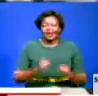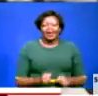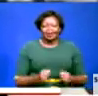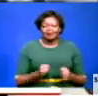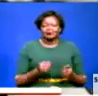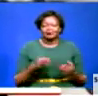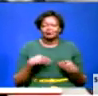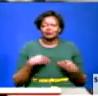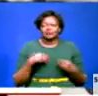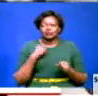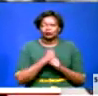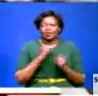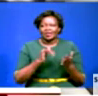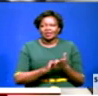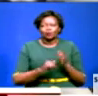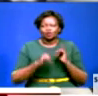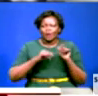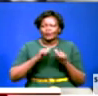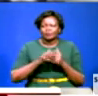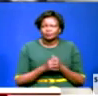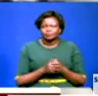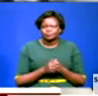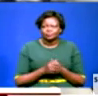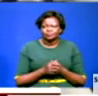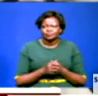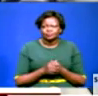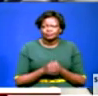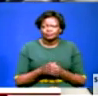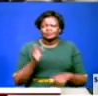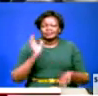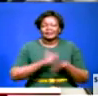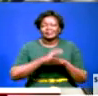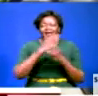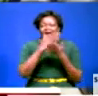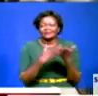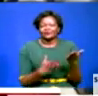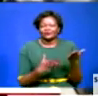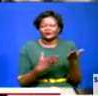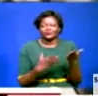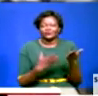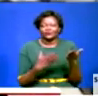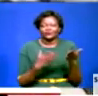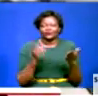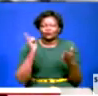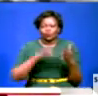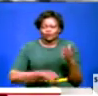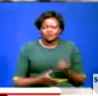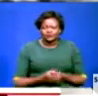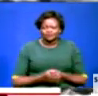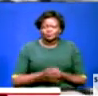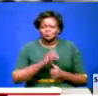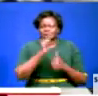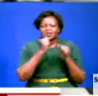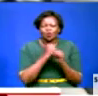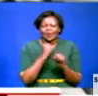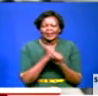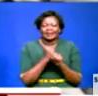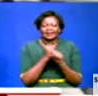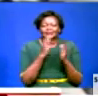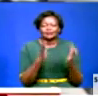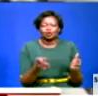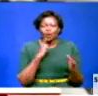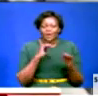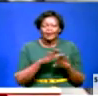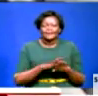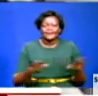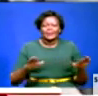The workers we are talking about are earning half of what the other workers who are on permanent